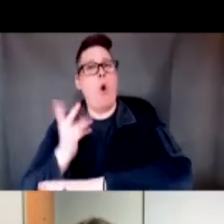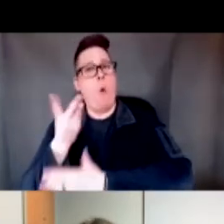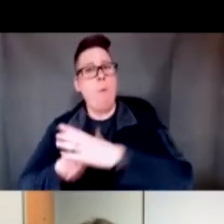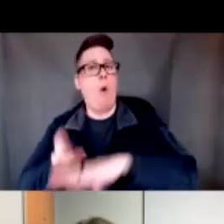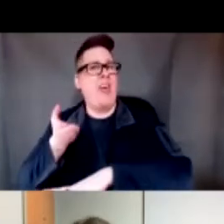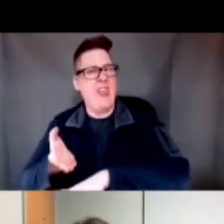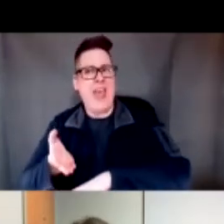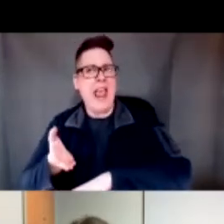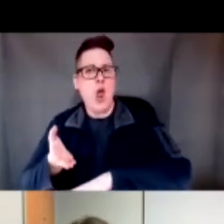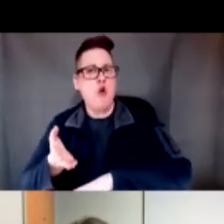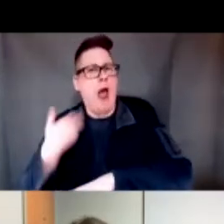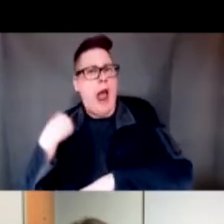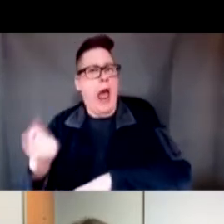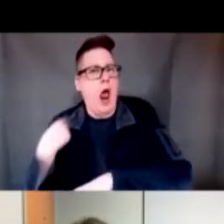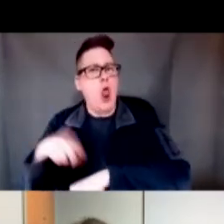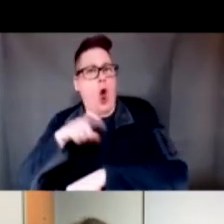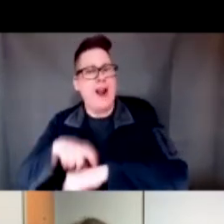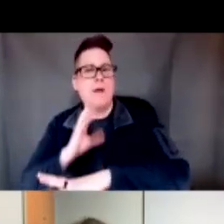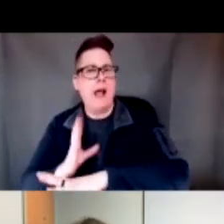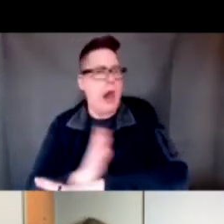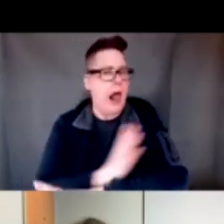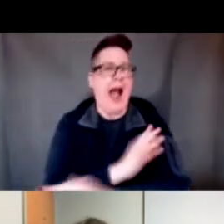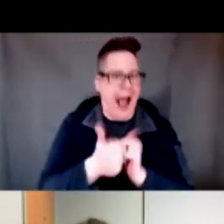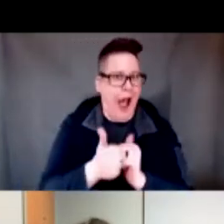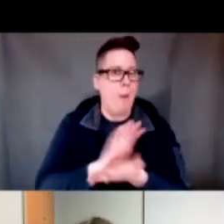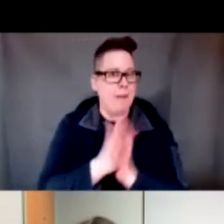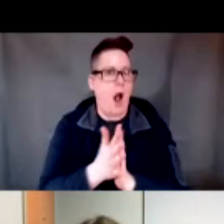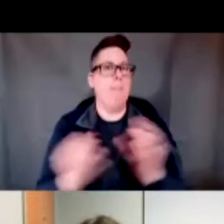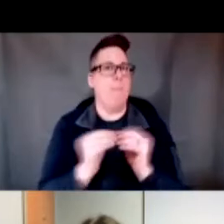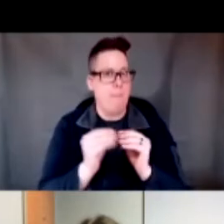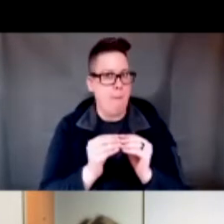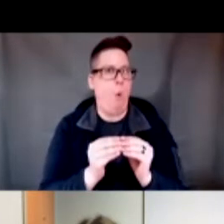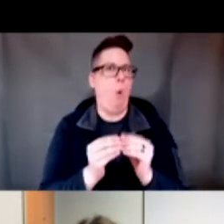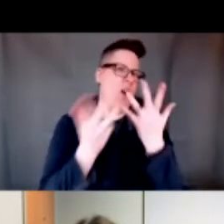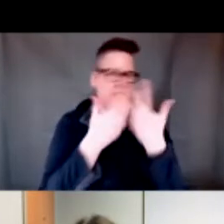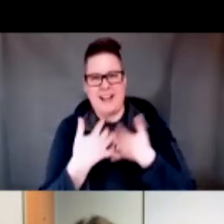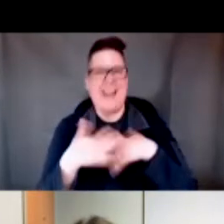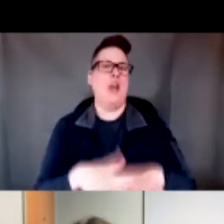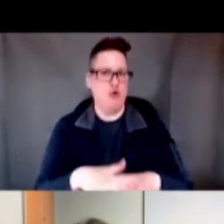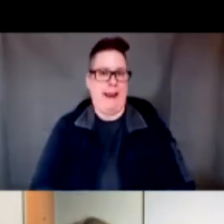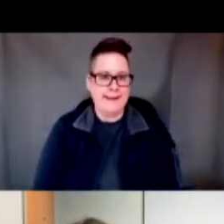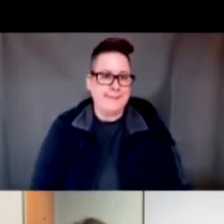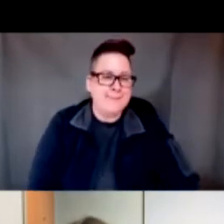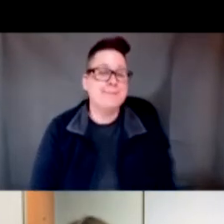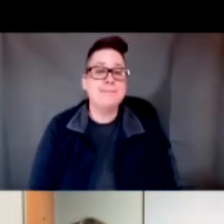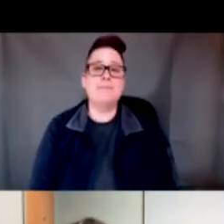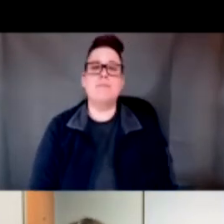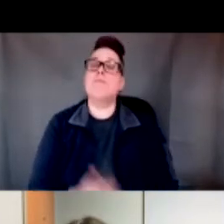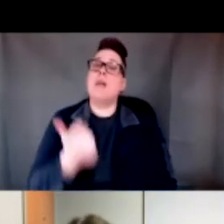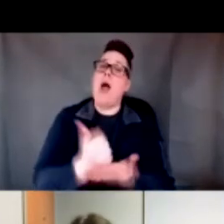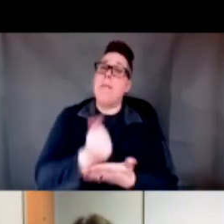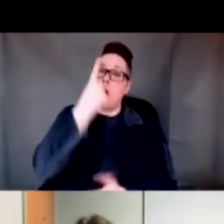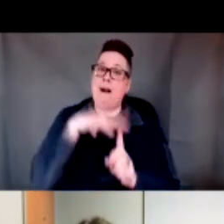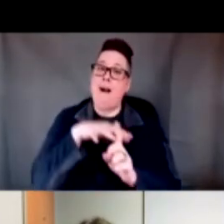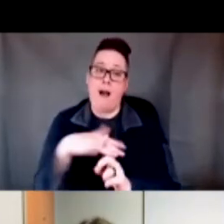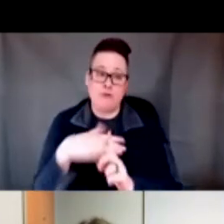time, towards becoming more integrated, and our desire to do that. So just to put this into context